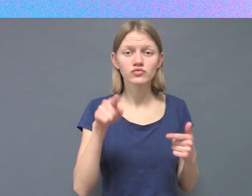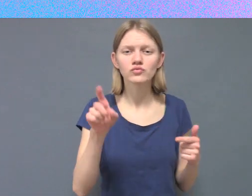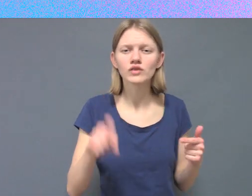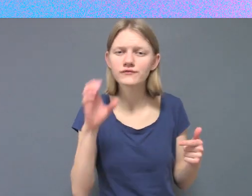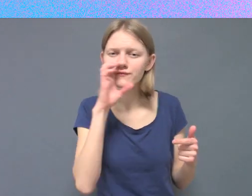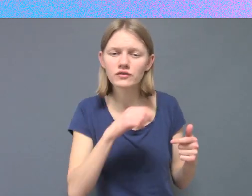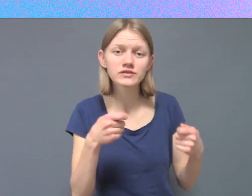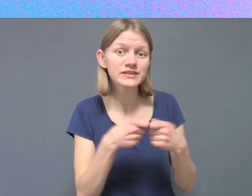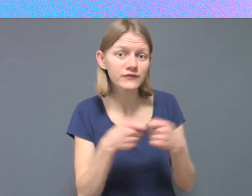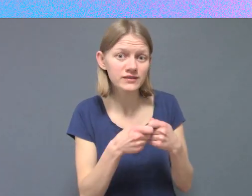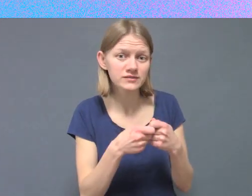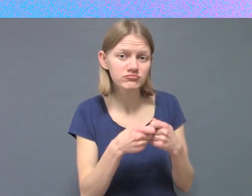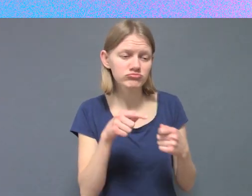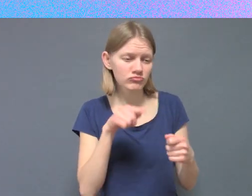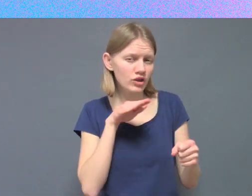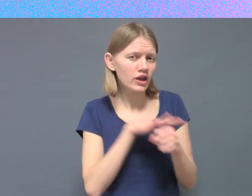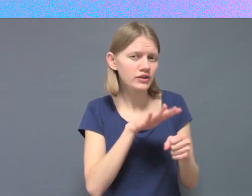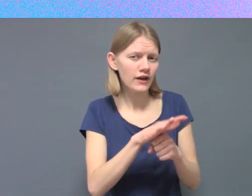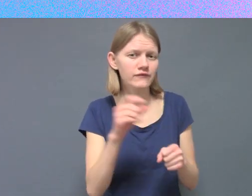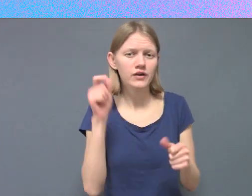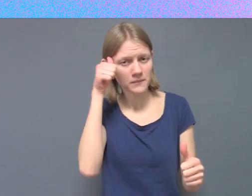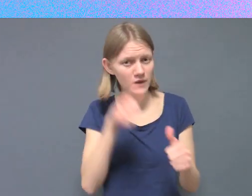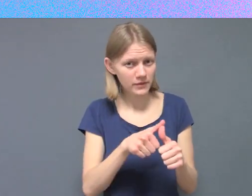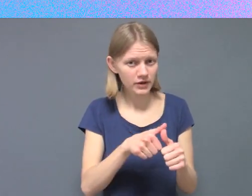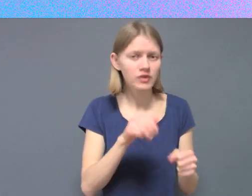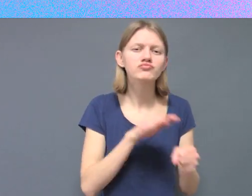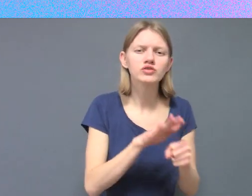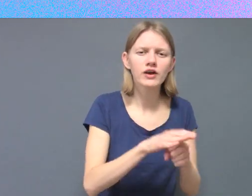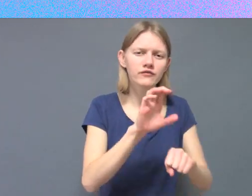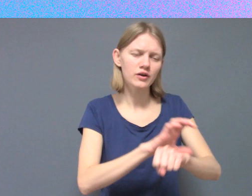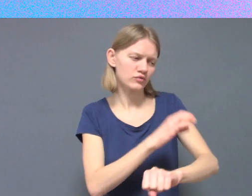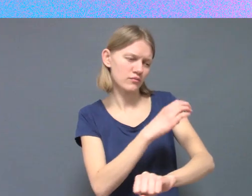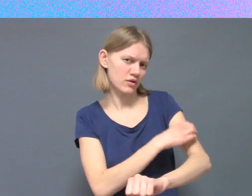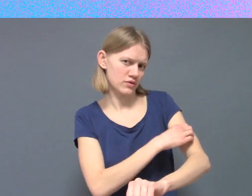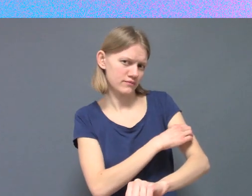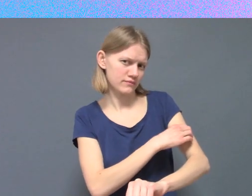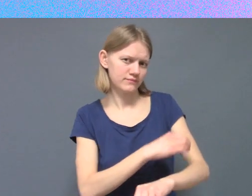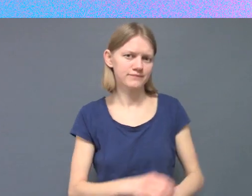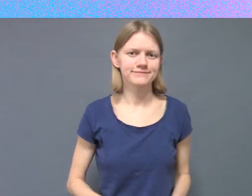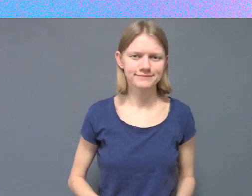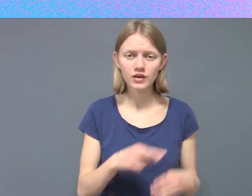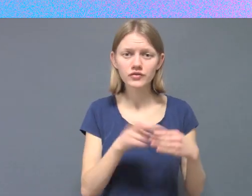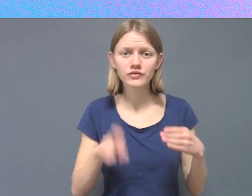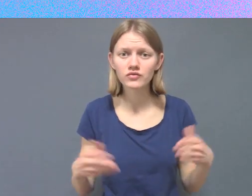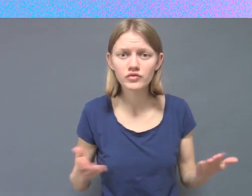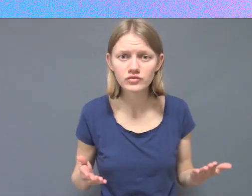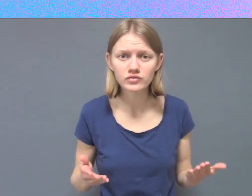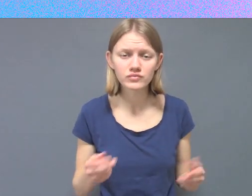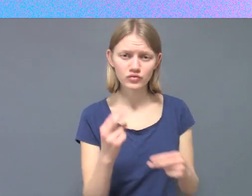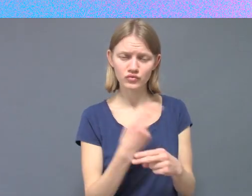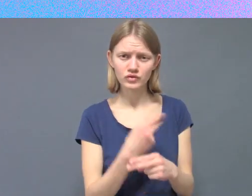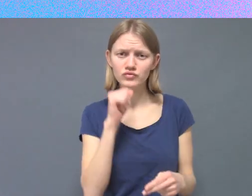it. In general, this results in that at the end, users do not participate in validation